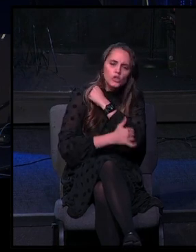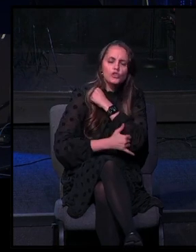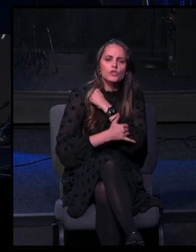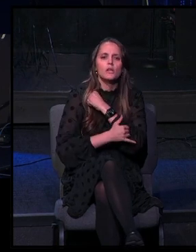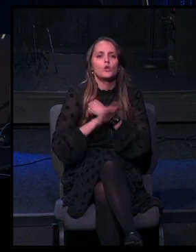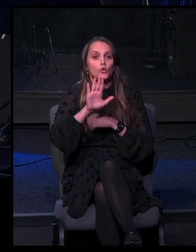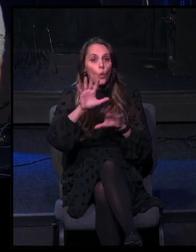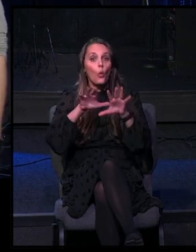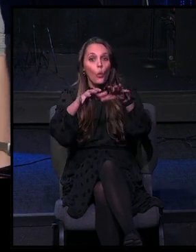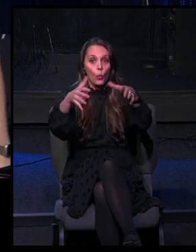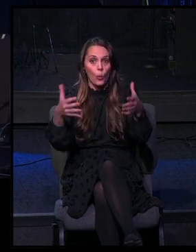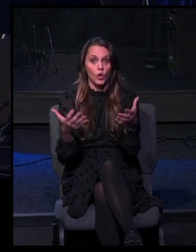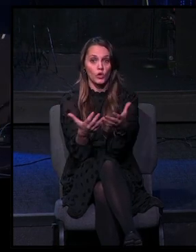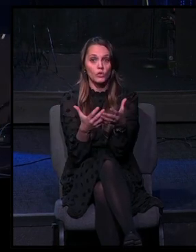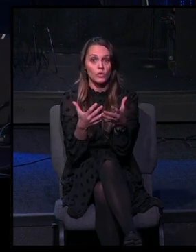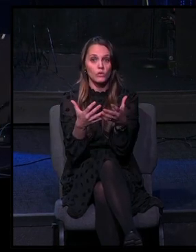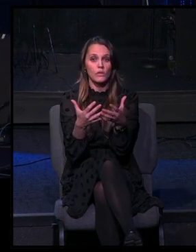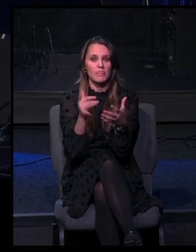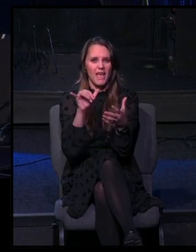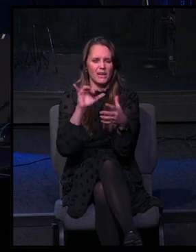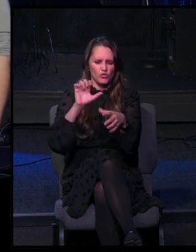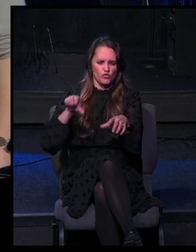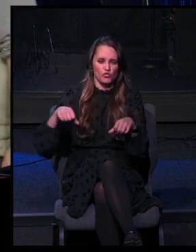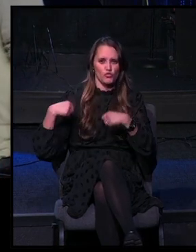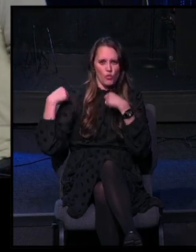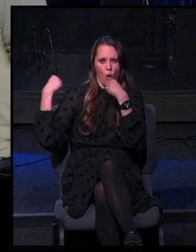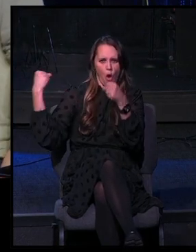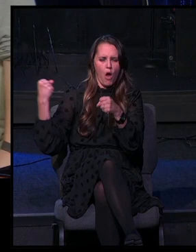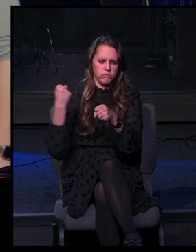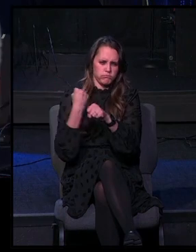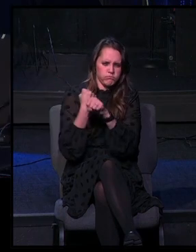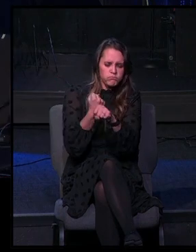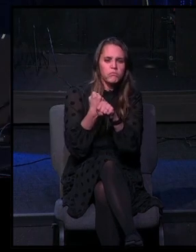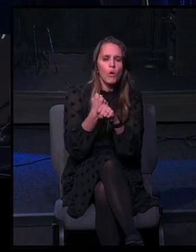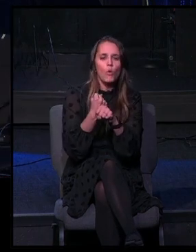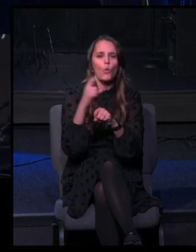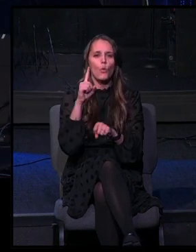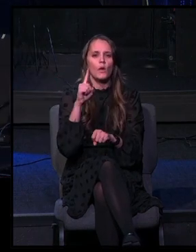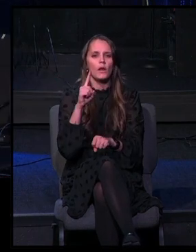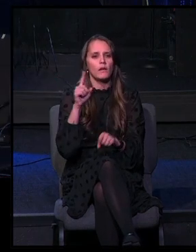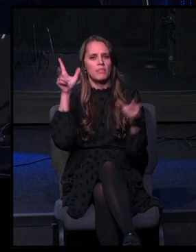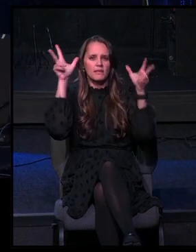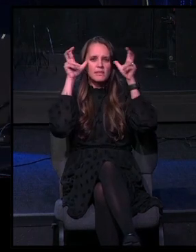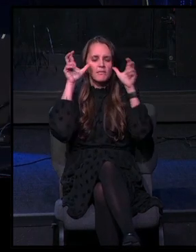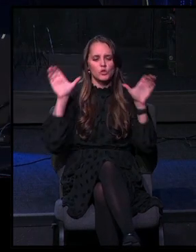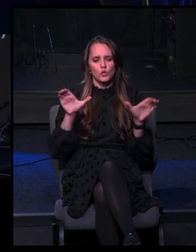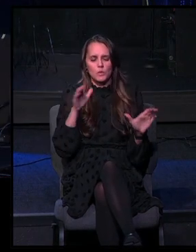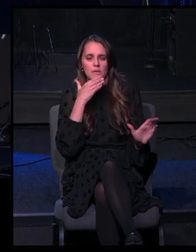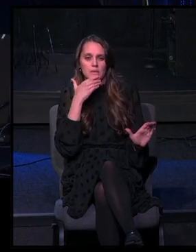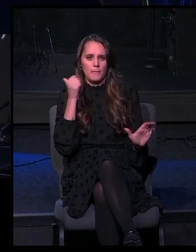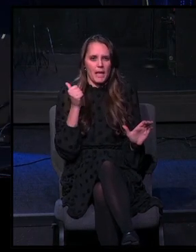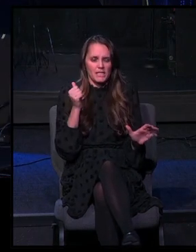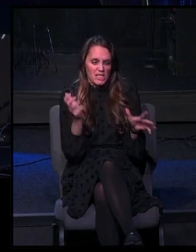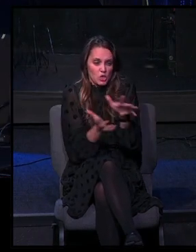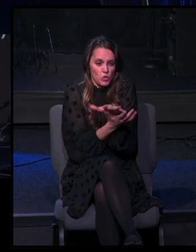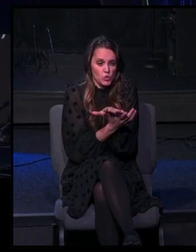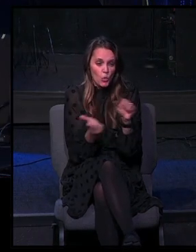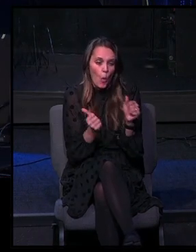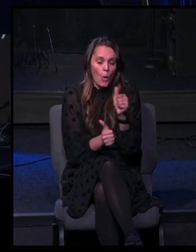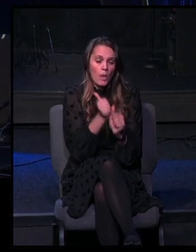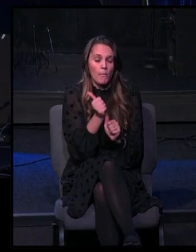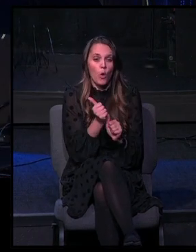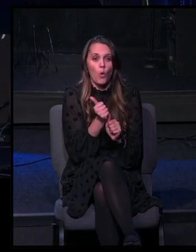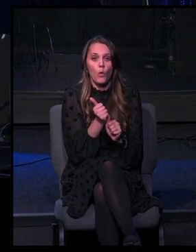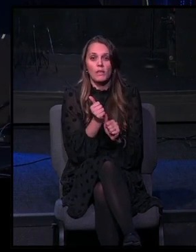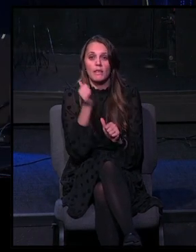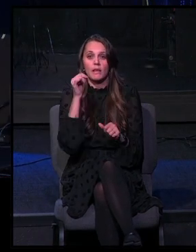the stronghold where Satan is at his best, where he's destroying the most and causing division and brokenness and